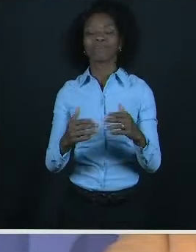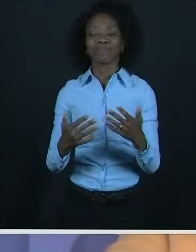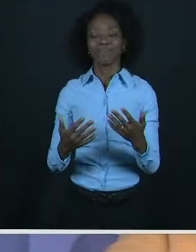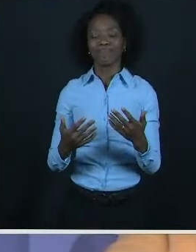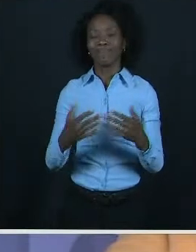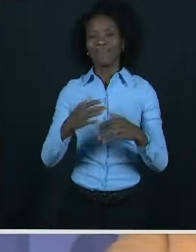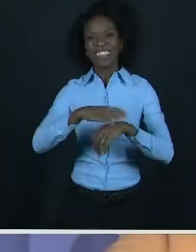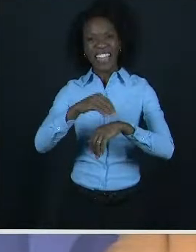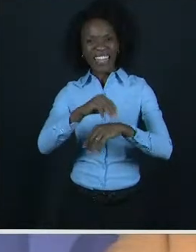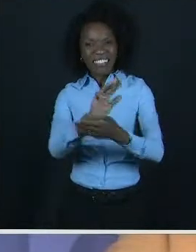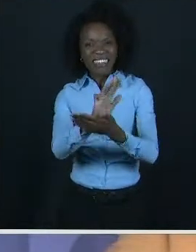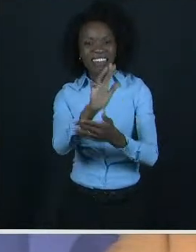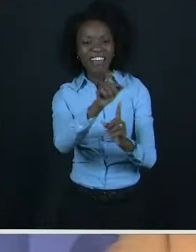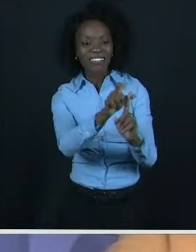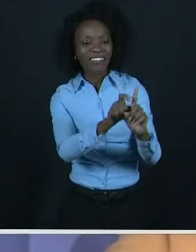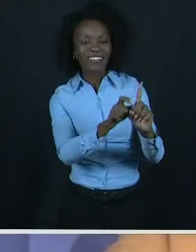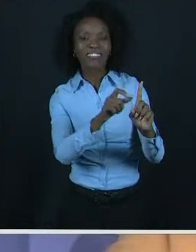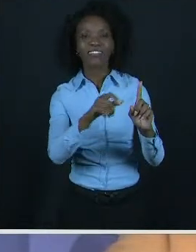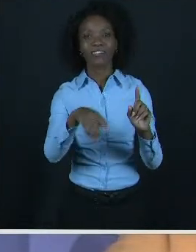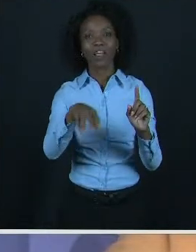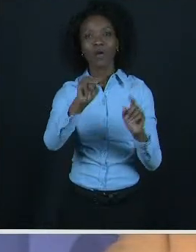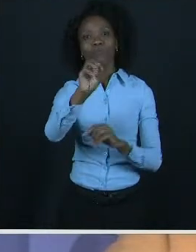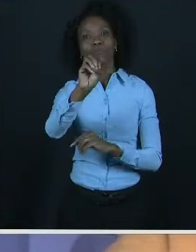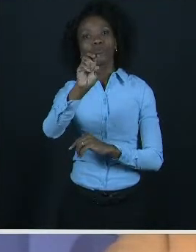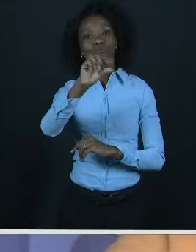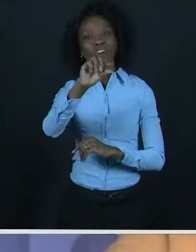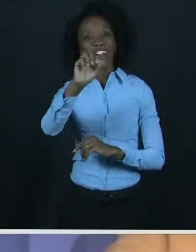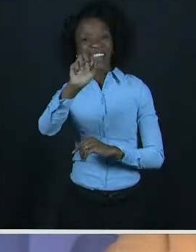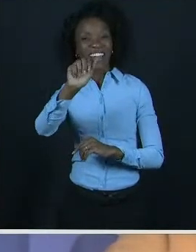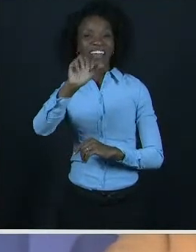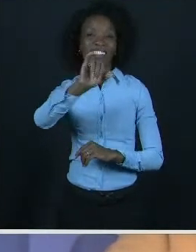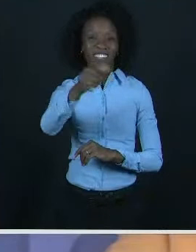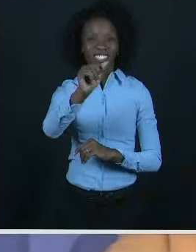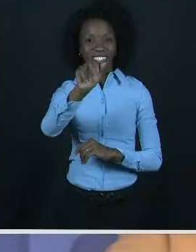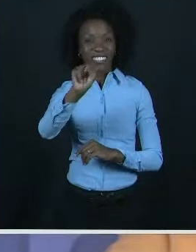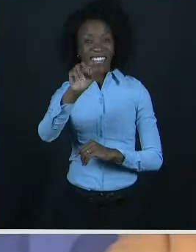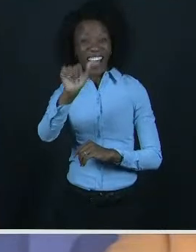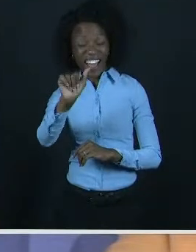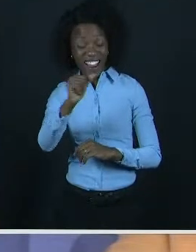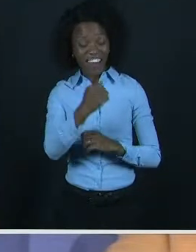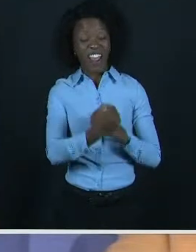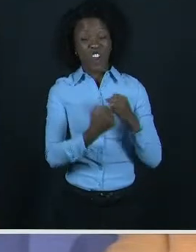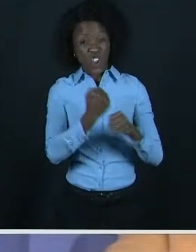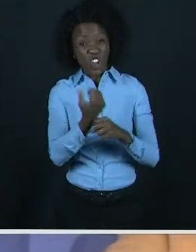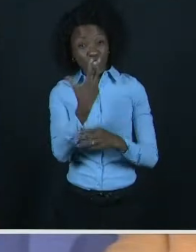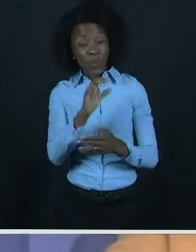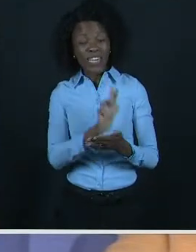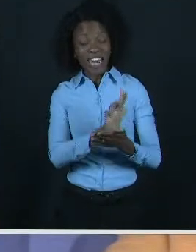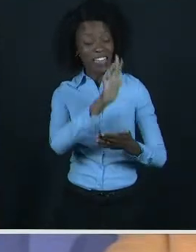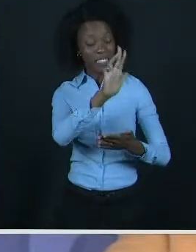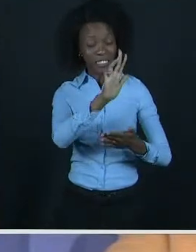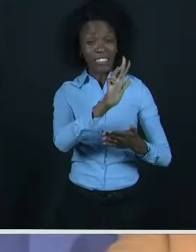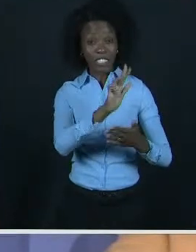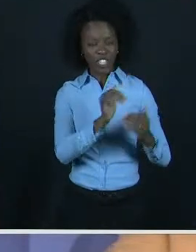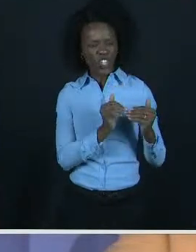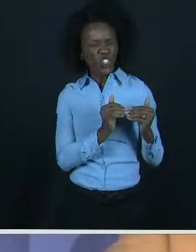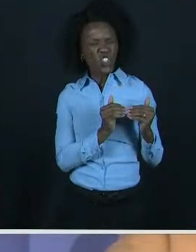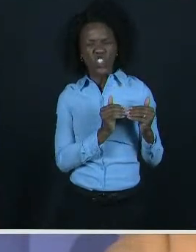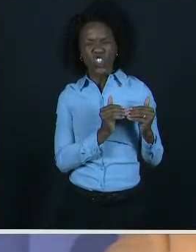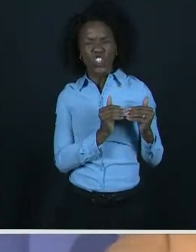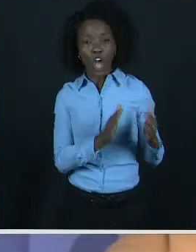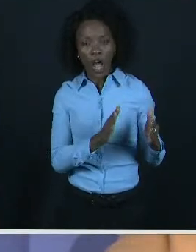Uyinene Mkhejana in 2019, that sparked